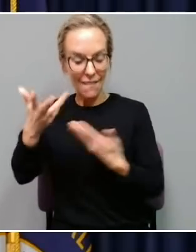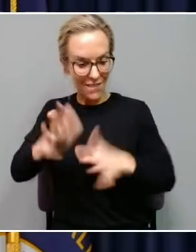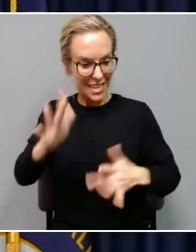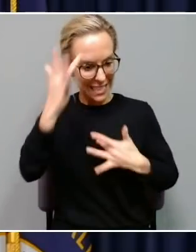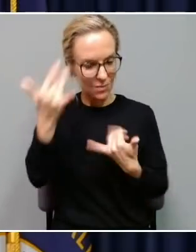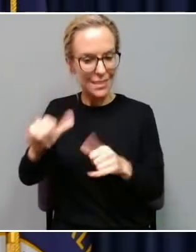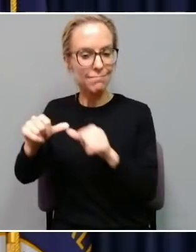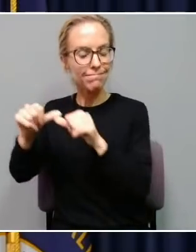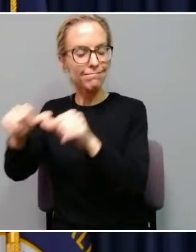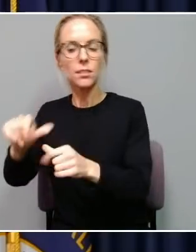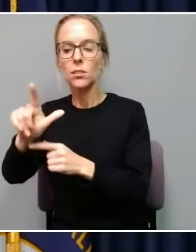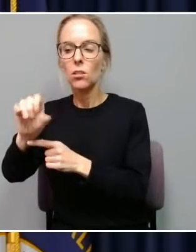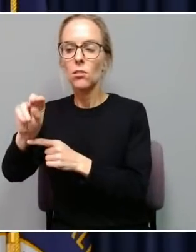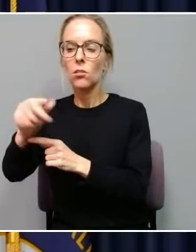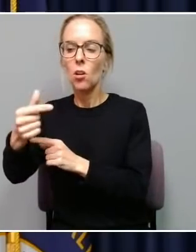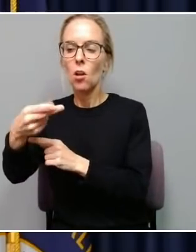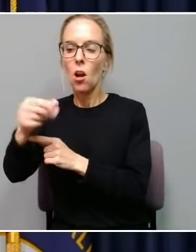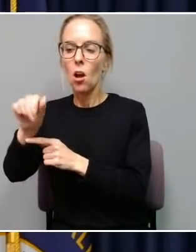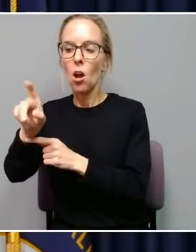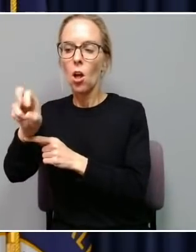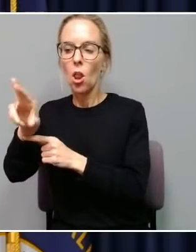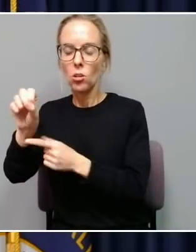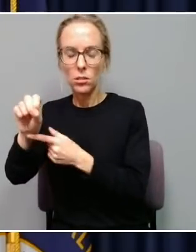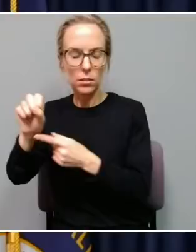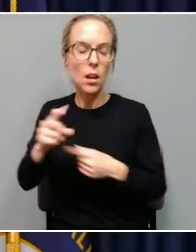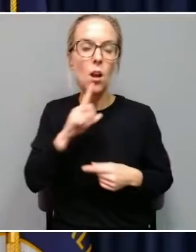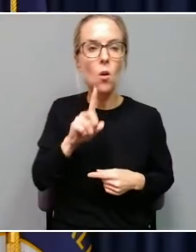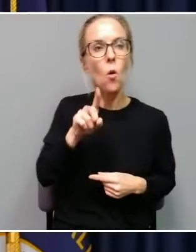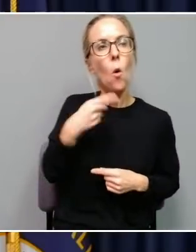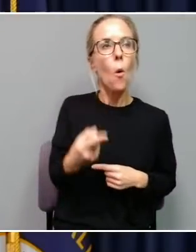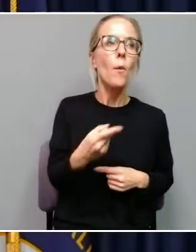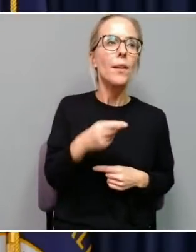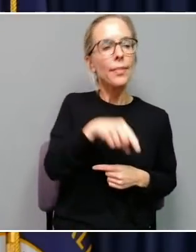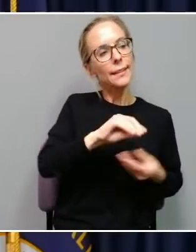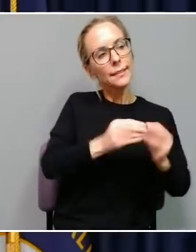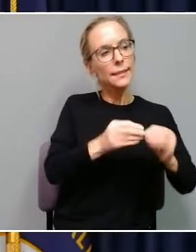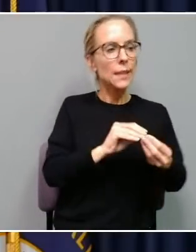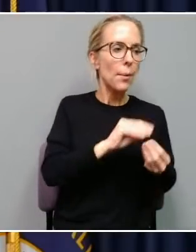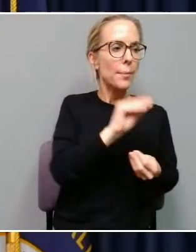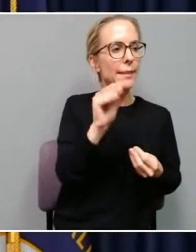how people always try to say, well, only X percent of kids suffer from